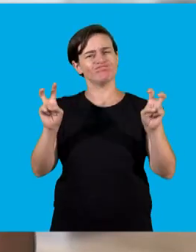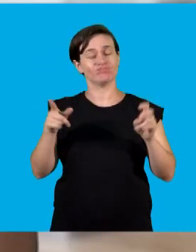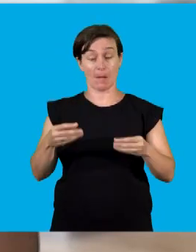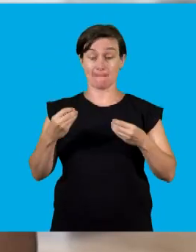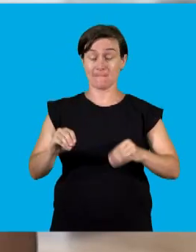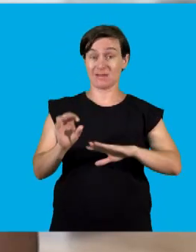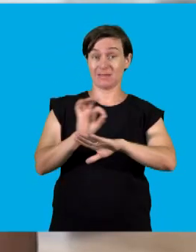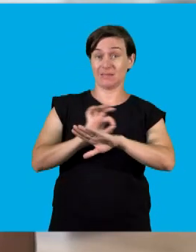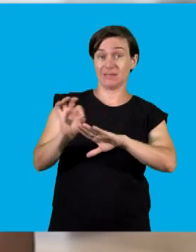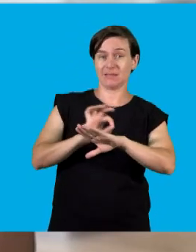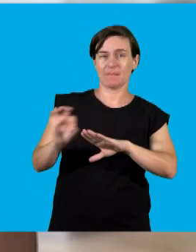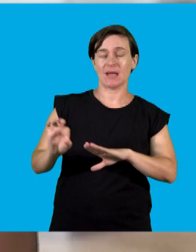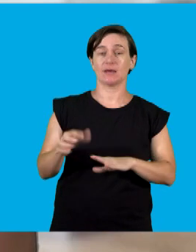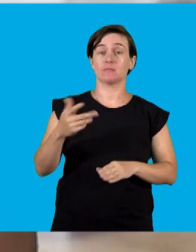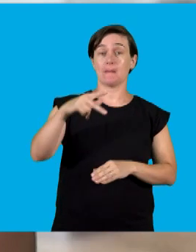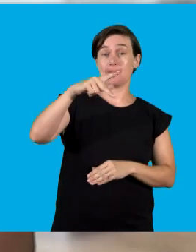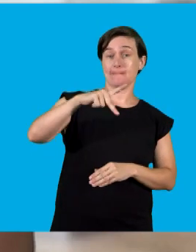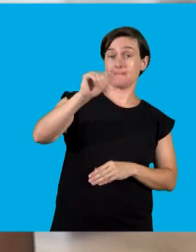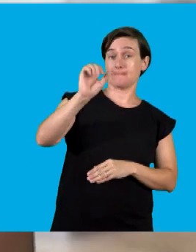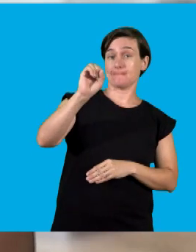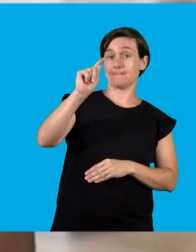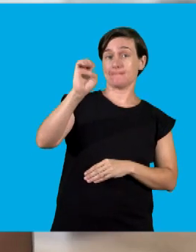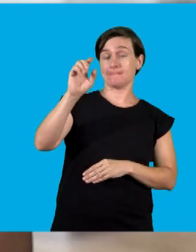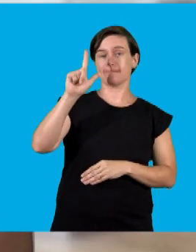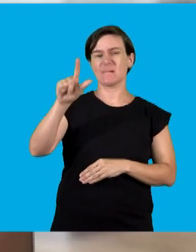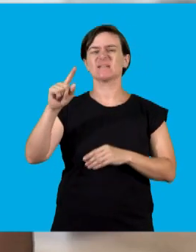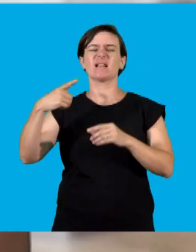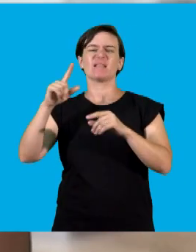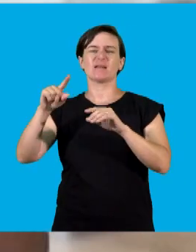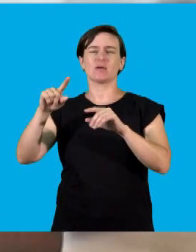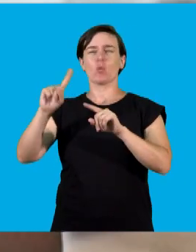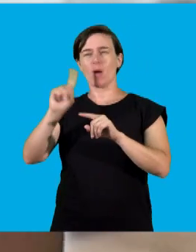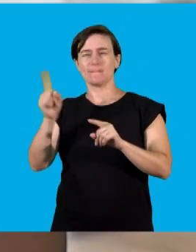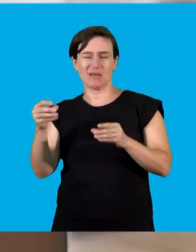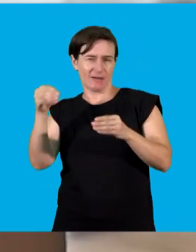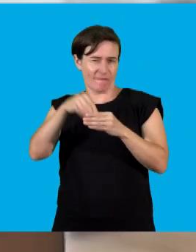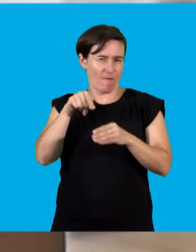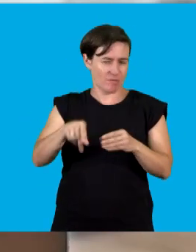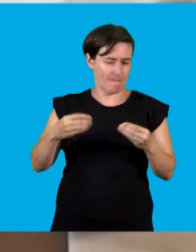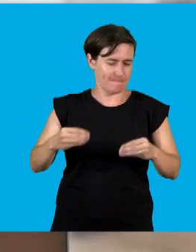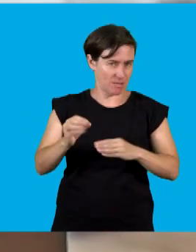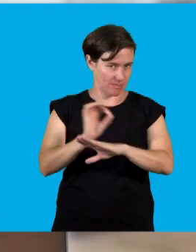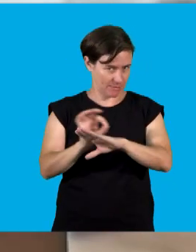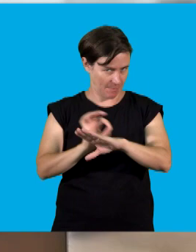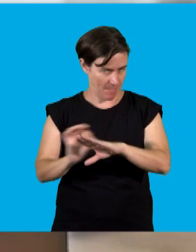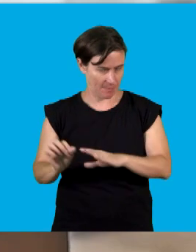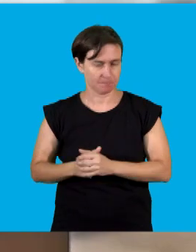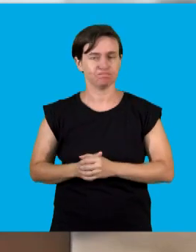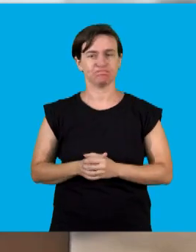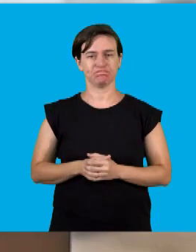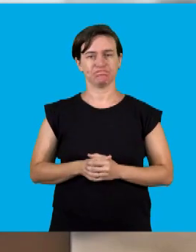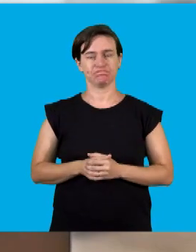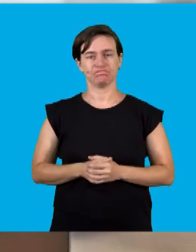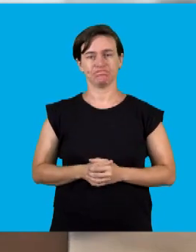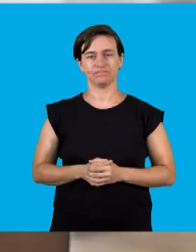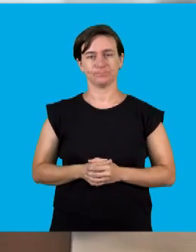topic business plan, pastel and the components of a business plan, basically, for our